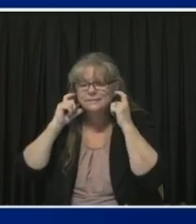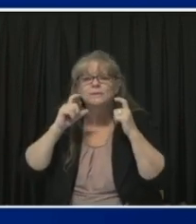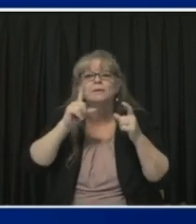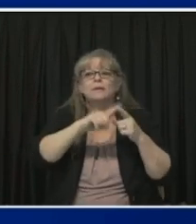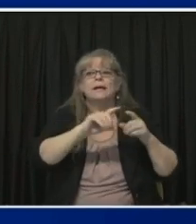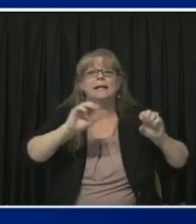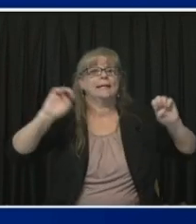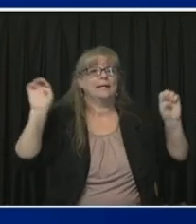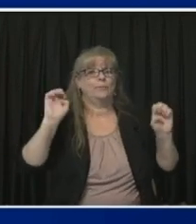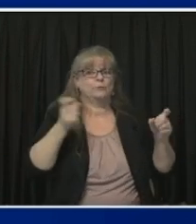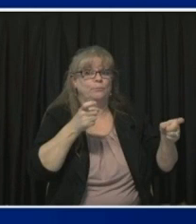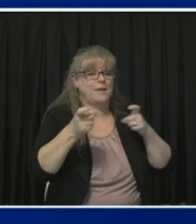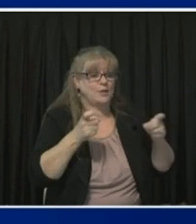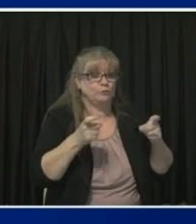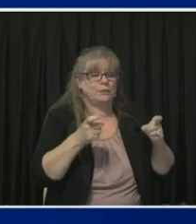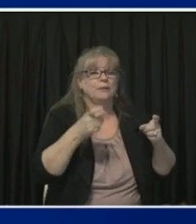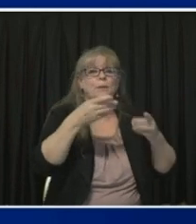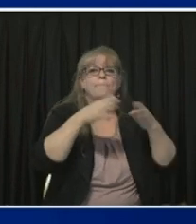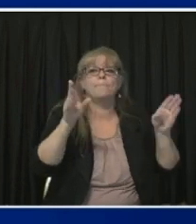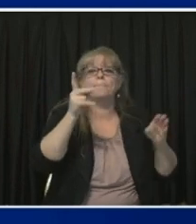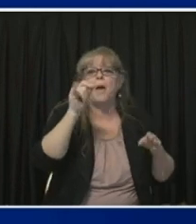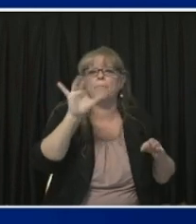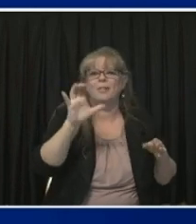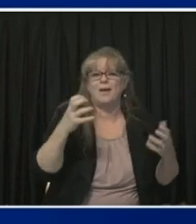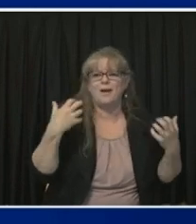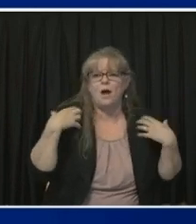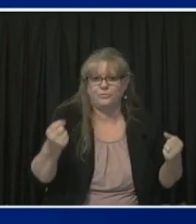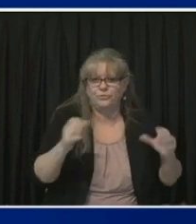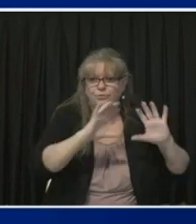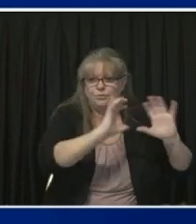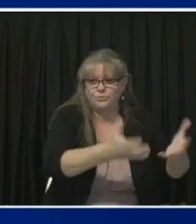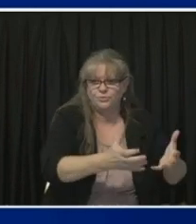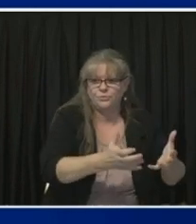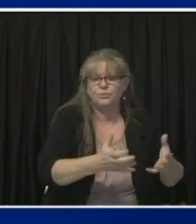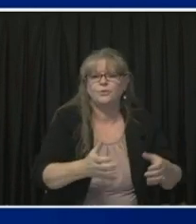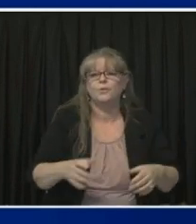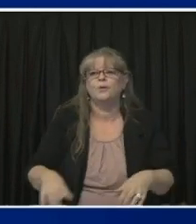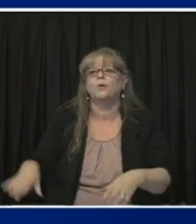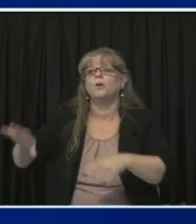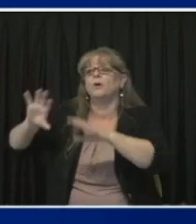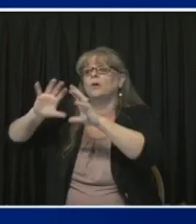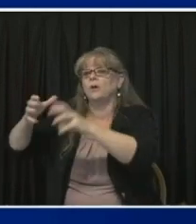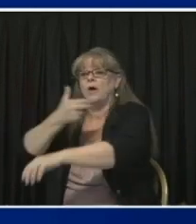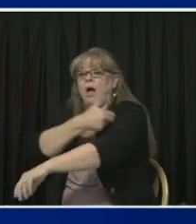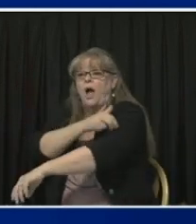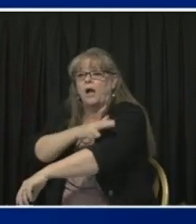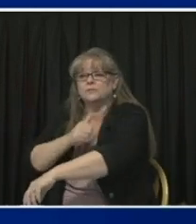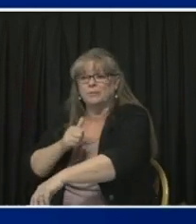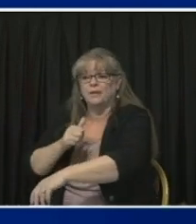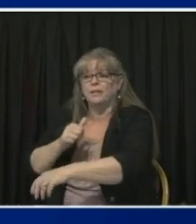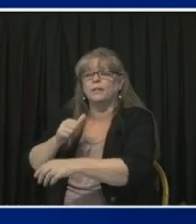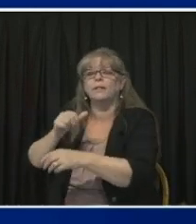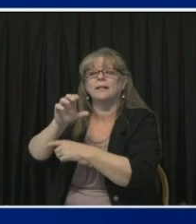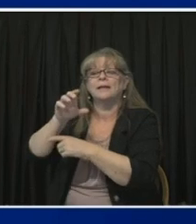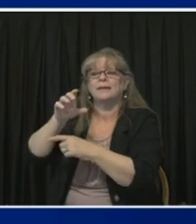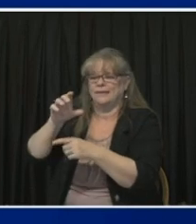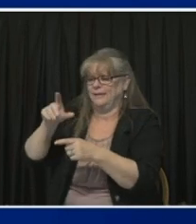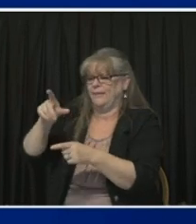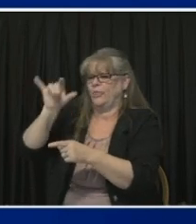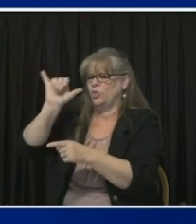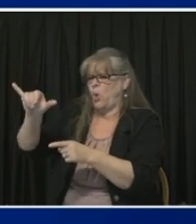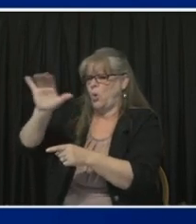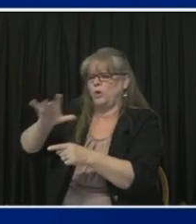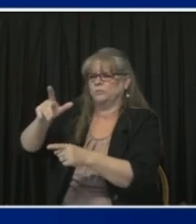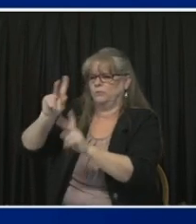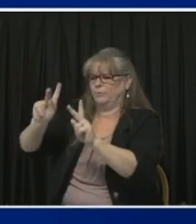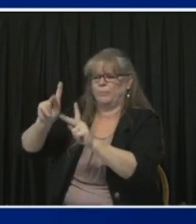clinics, 3.7% to hospital designees. That means folks that are designated by hospitals that might not work on the hospital premises. And